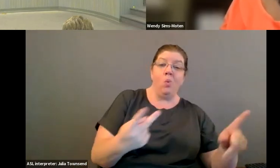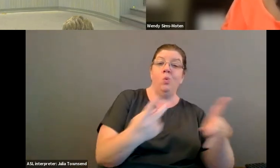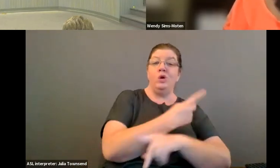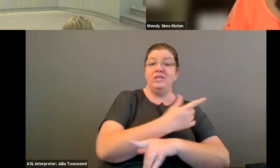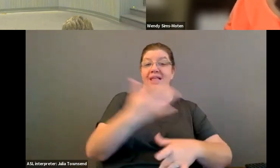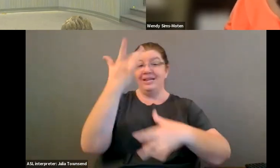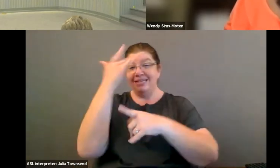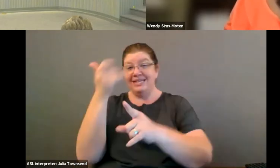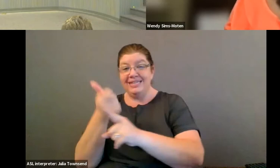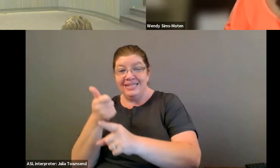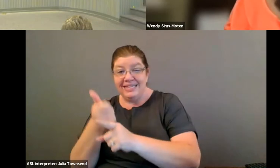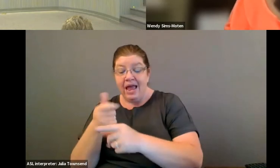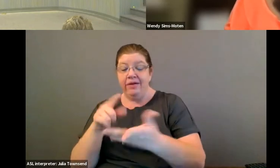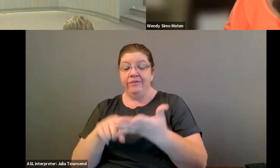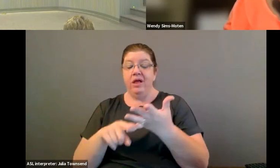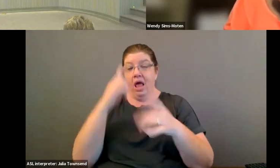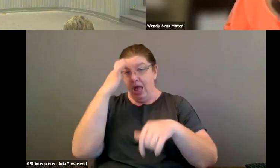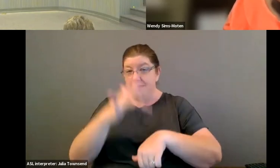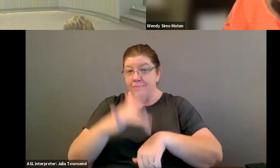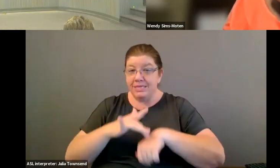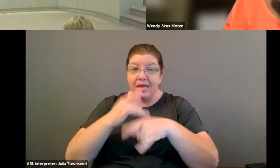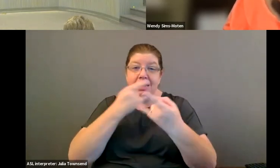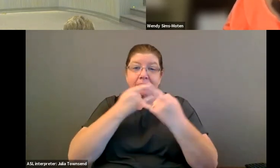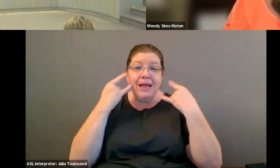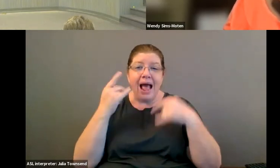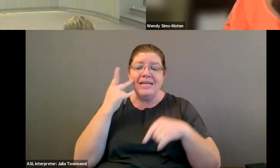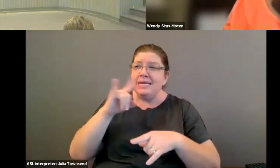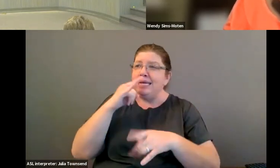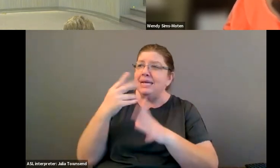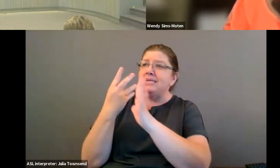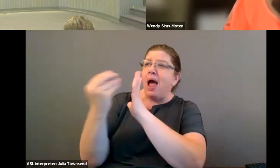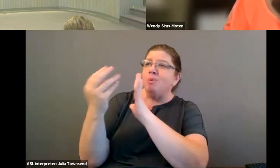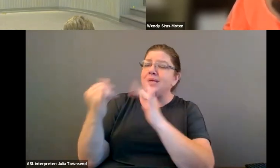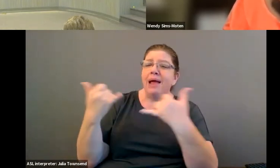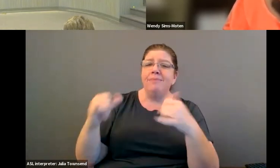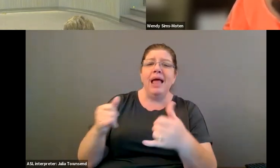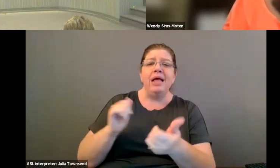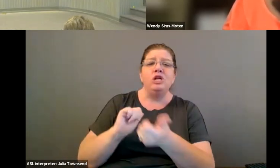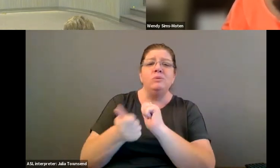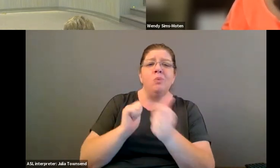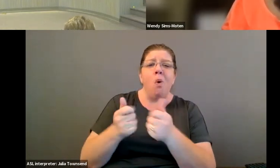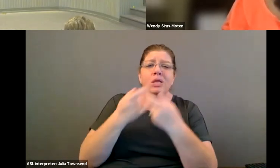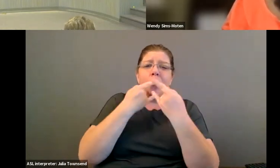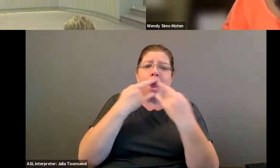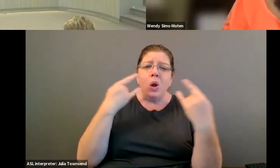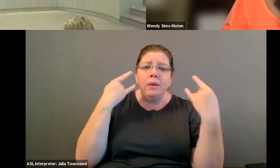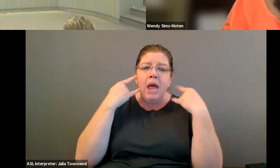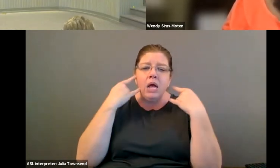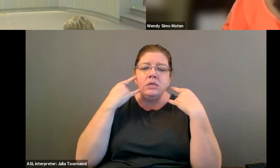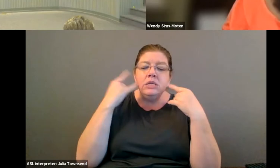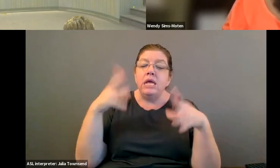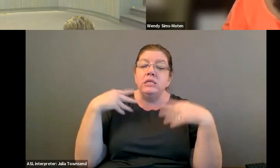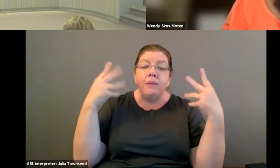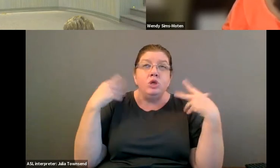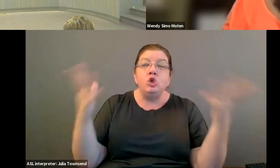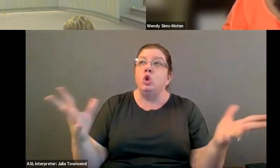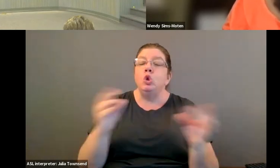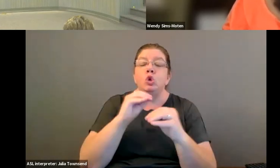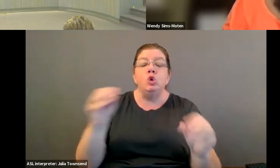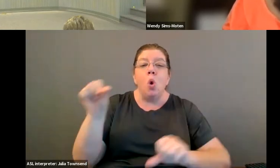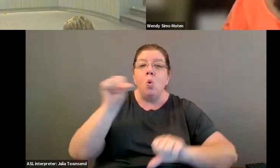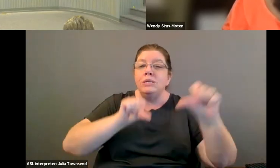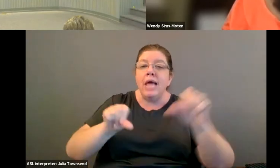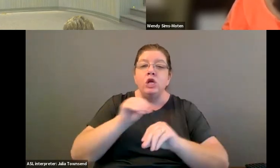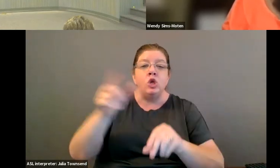for masking. I see kids outside playing sports wearing masks. It's absurd. There's no science or logic to support